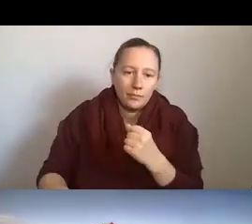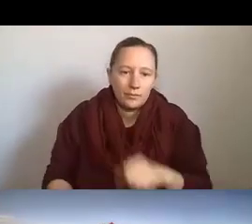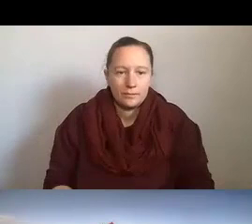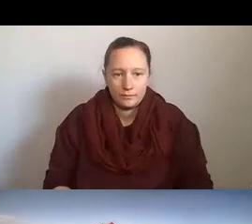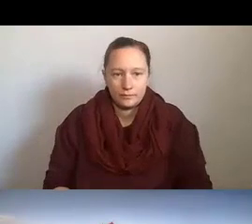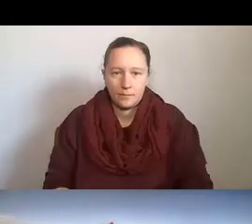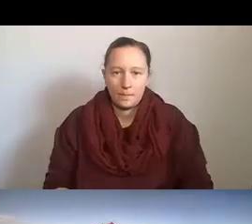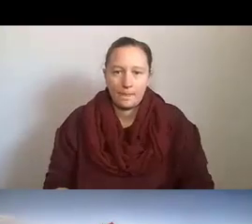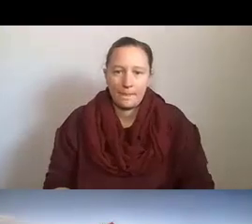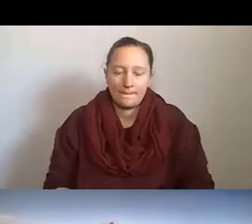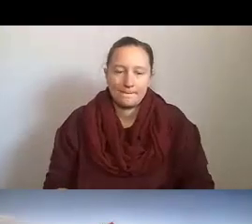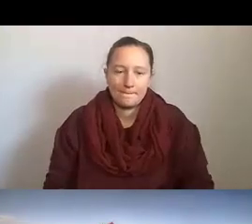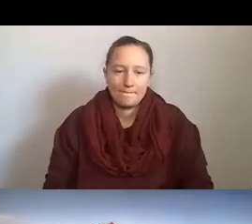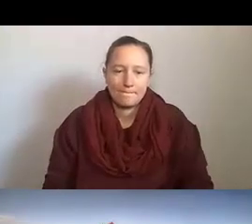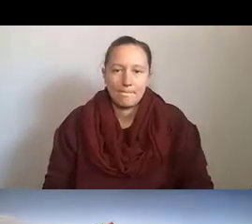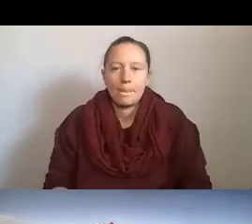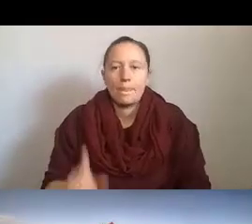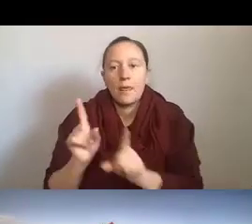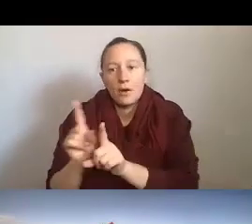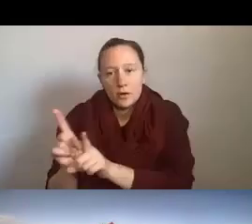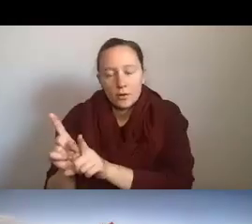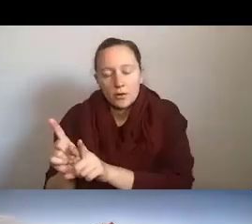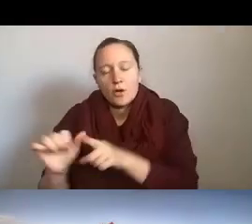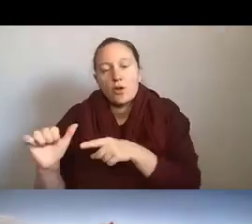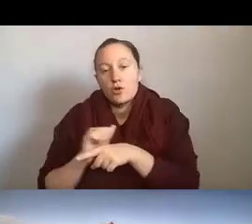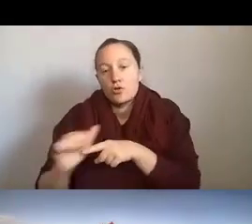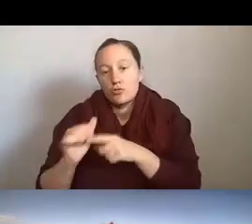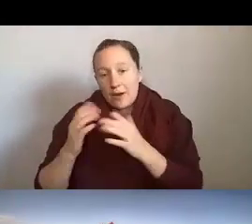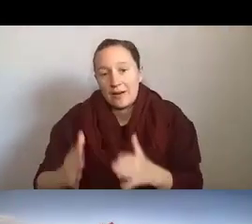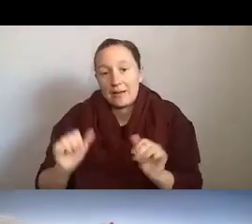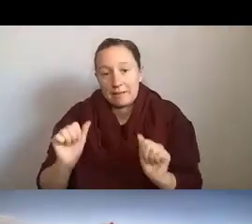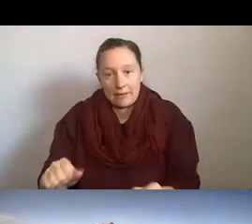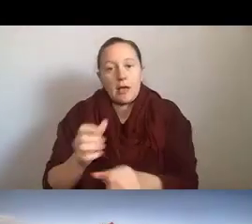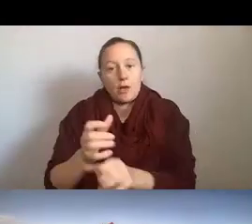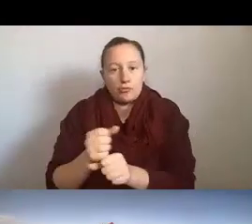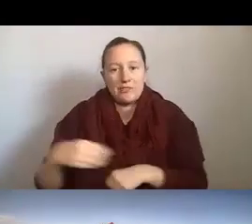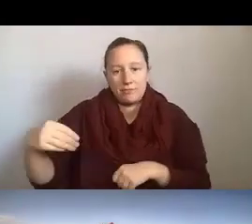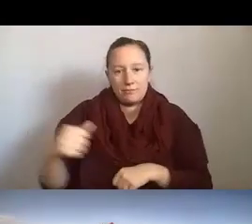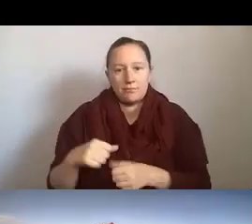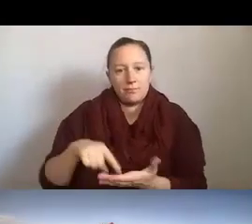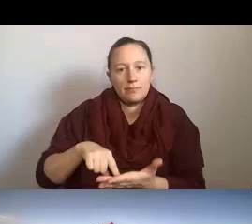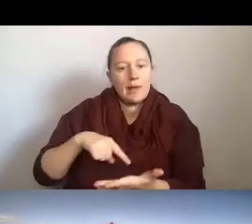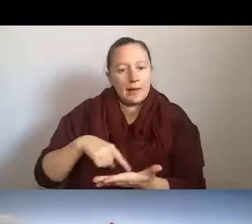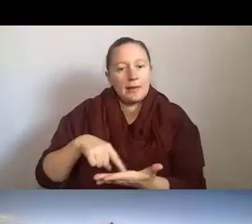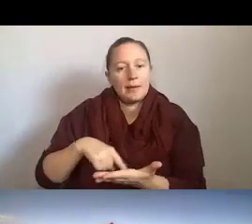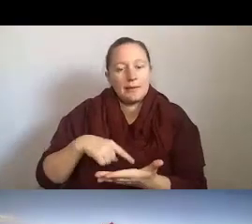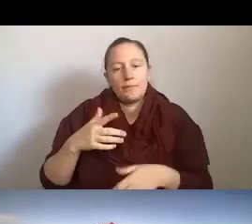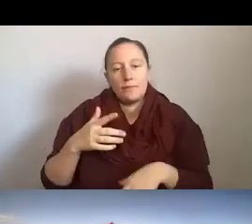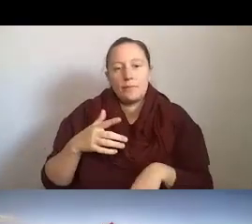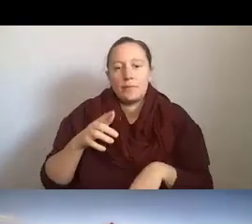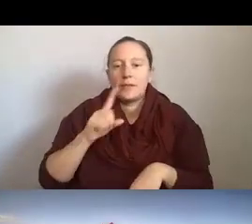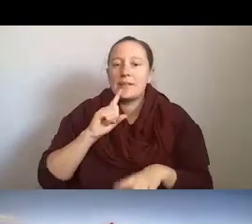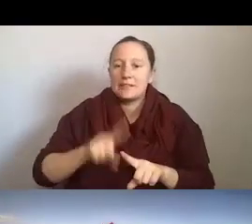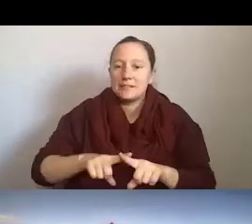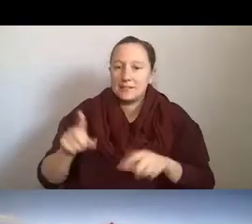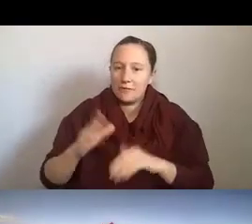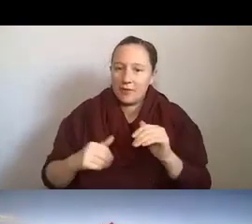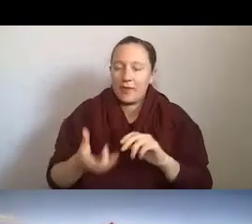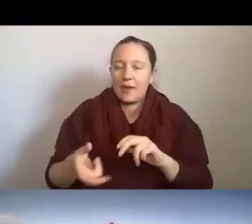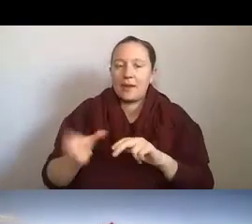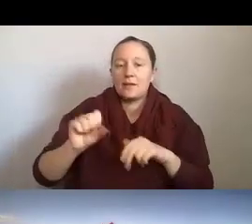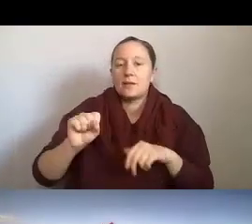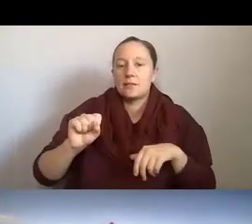the policy should be the same regardless of the training status. Or excuse me,